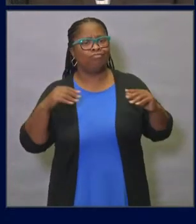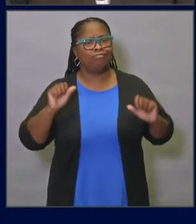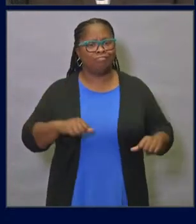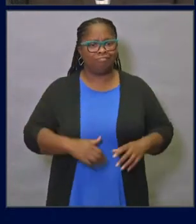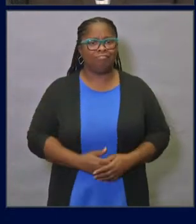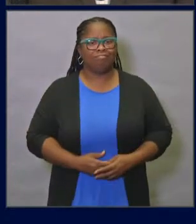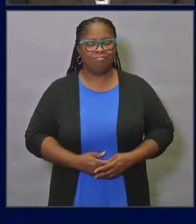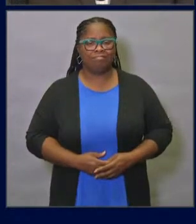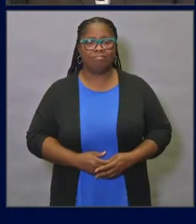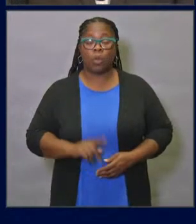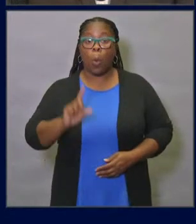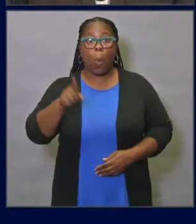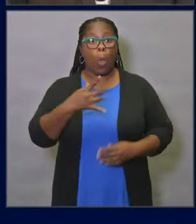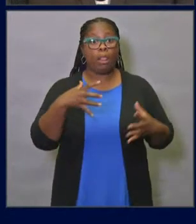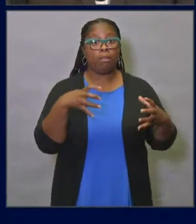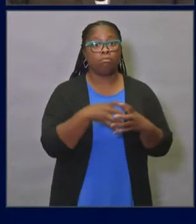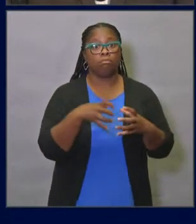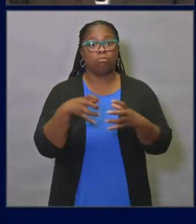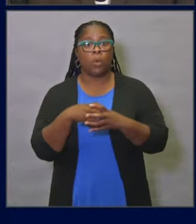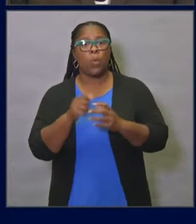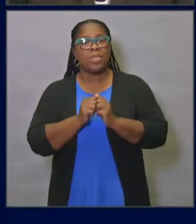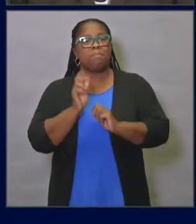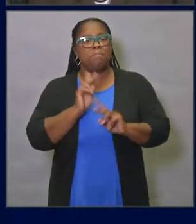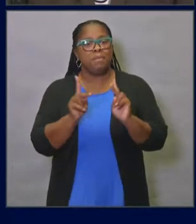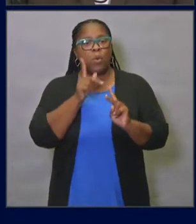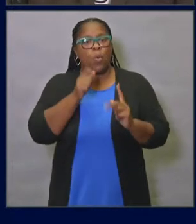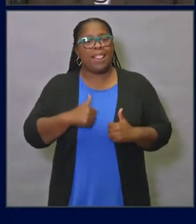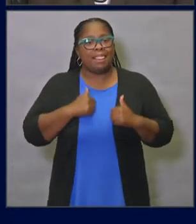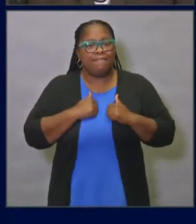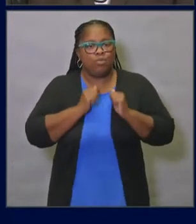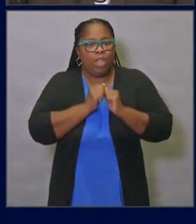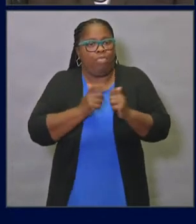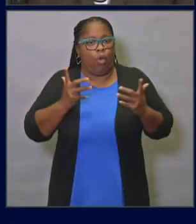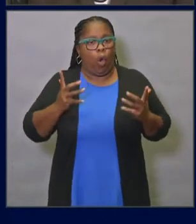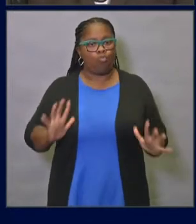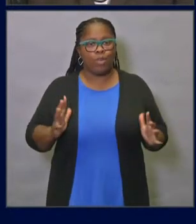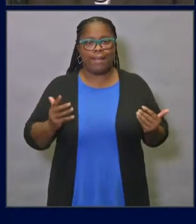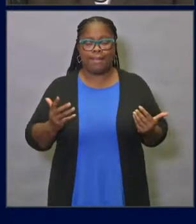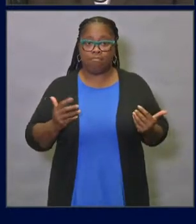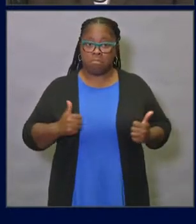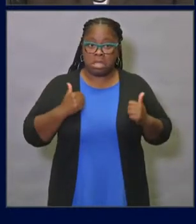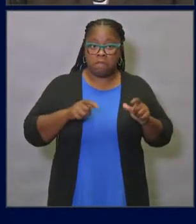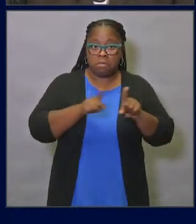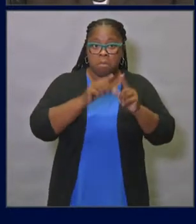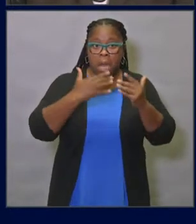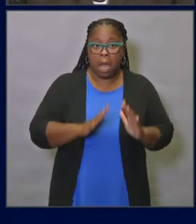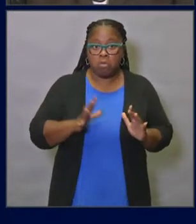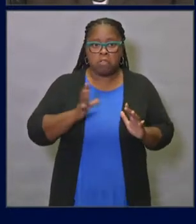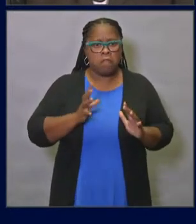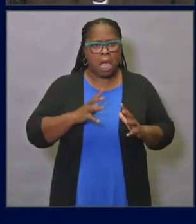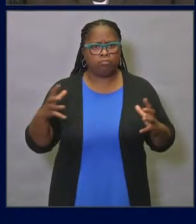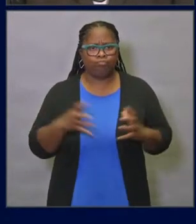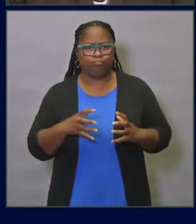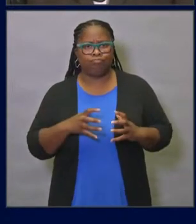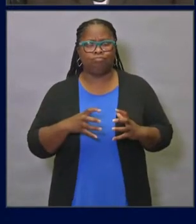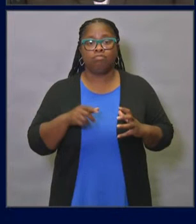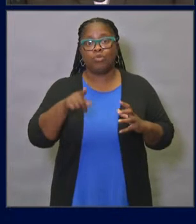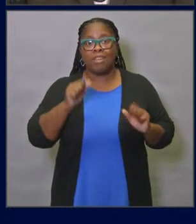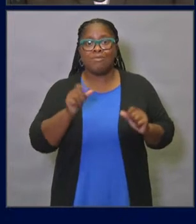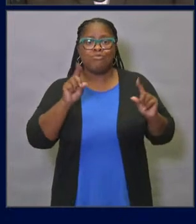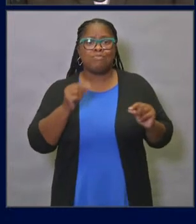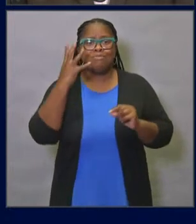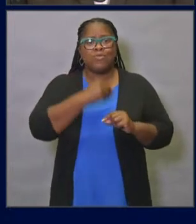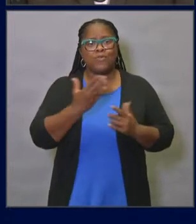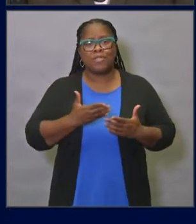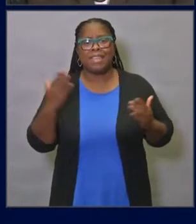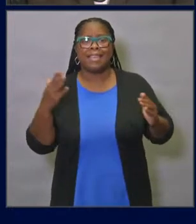First, only gather with members of your household this holiday weekend. There's so much more to do together in our beautiful county. Explore a trail or